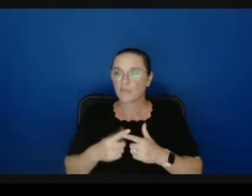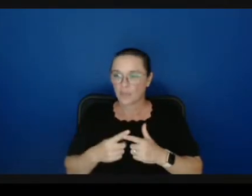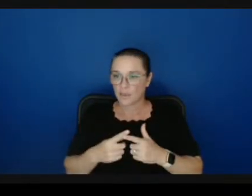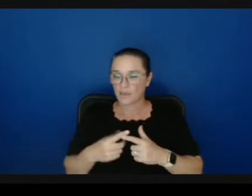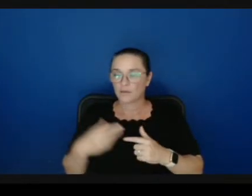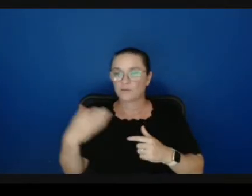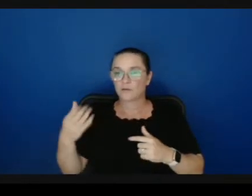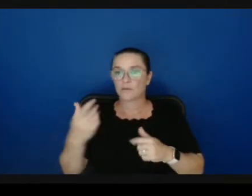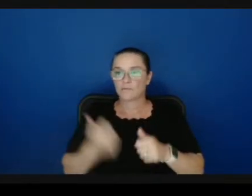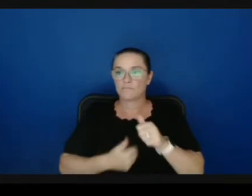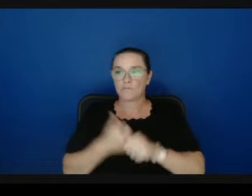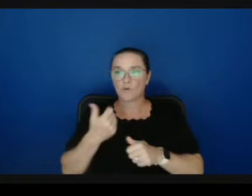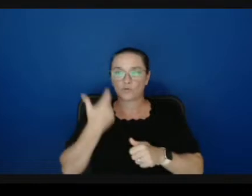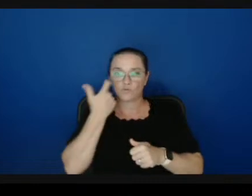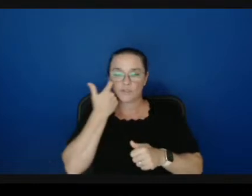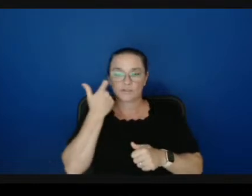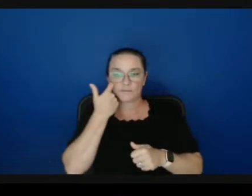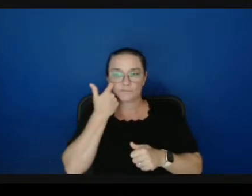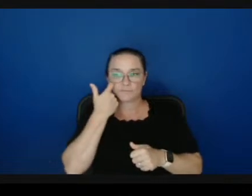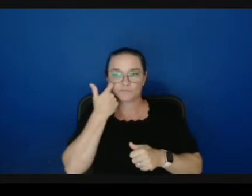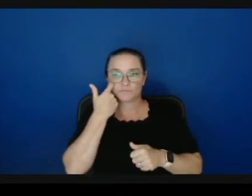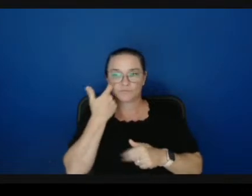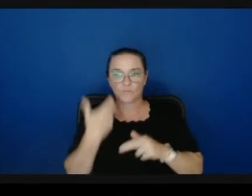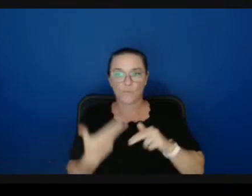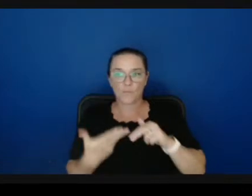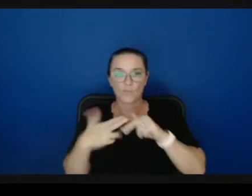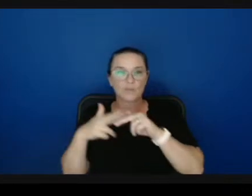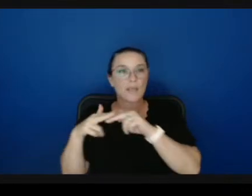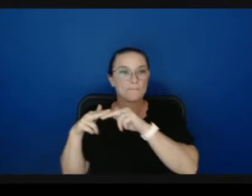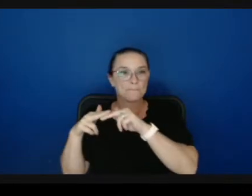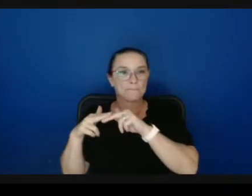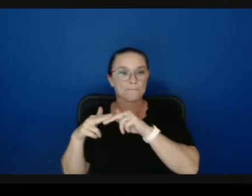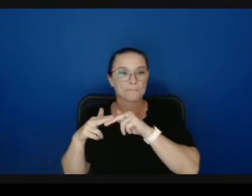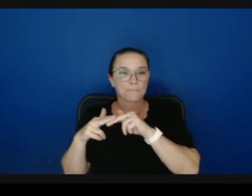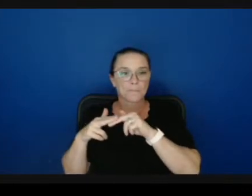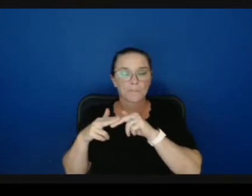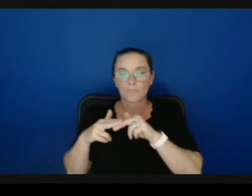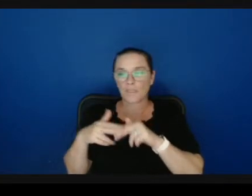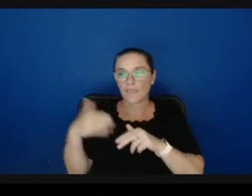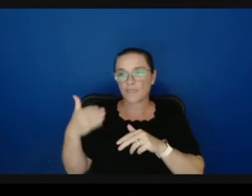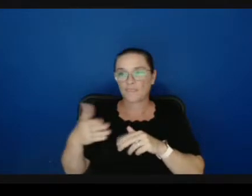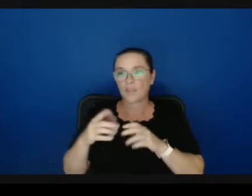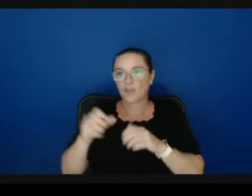most recent buildup of earthquakes beginning on the South Caldera area.